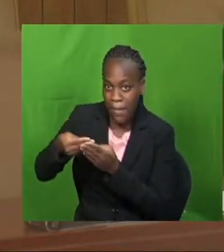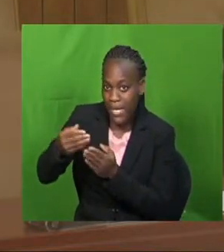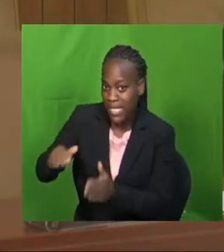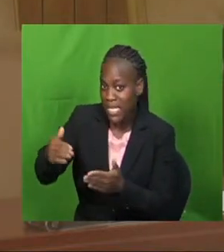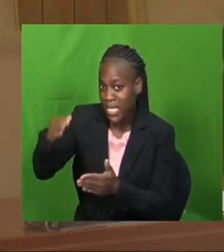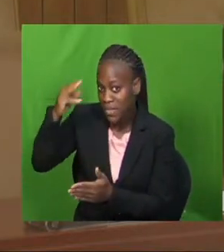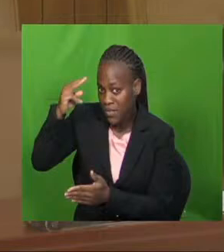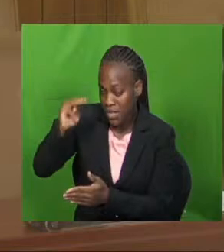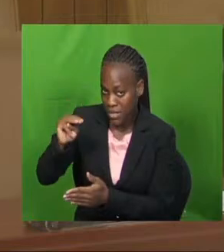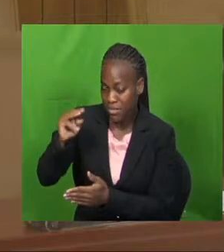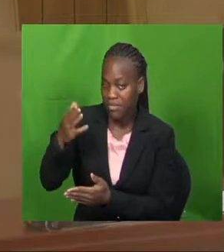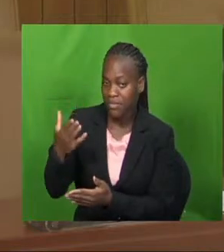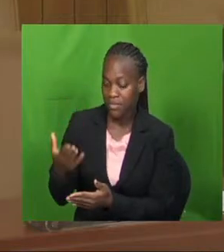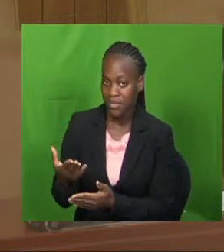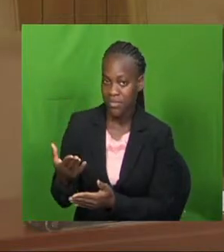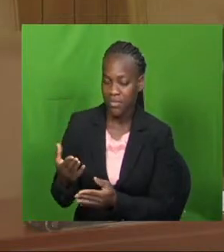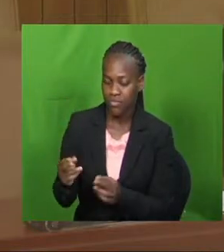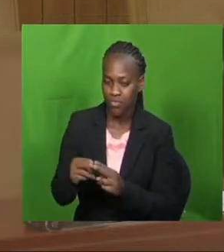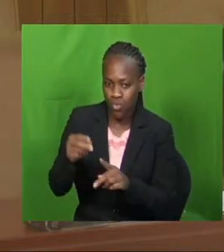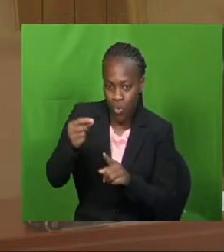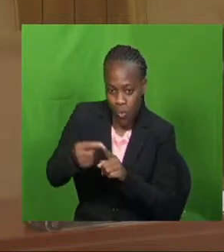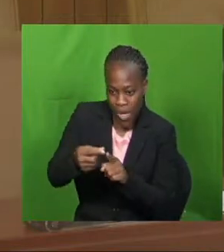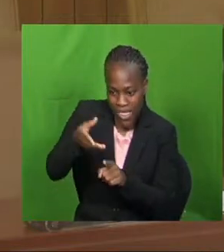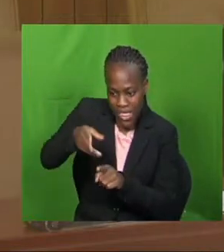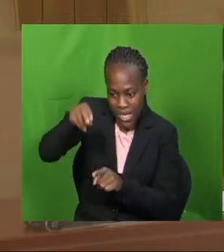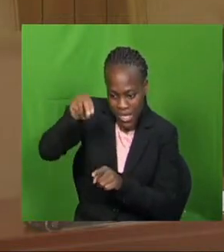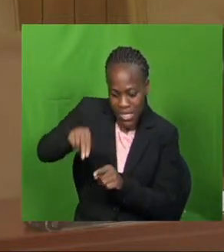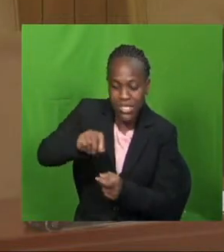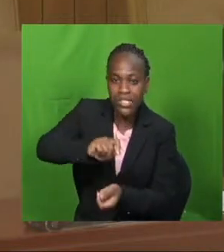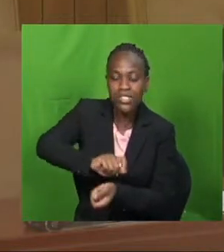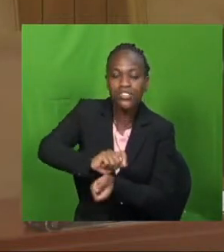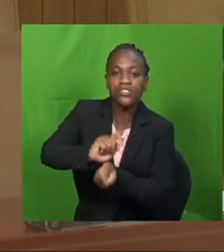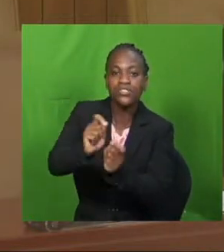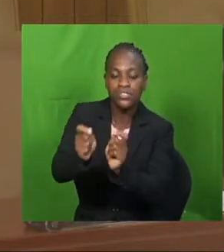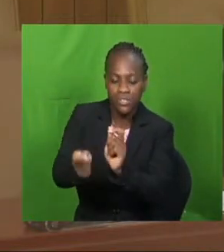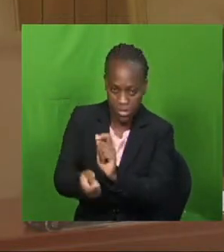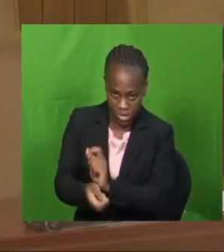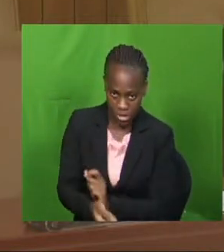brief to accounted to the House. I heard him say that.